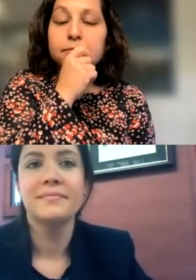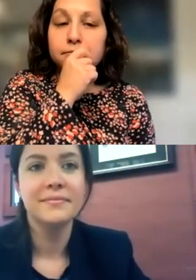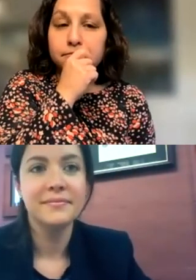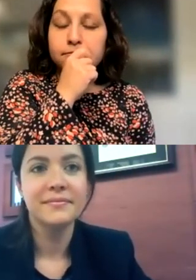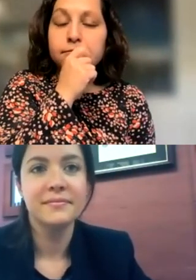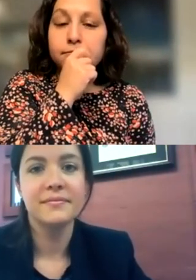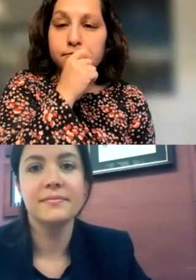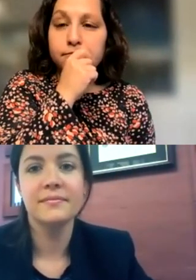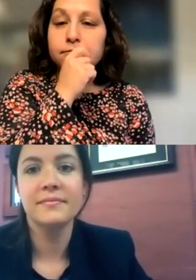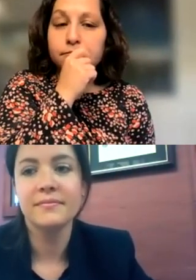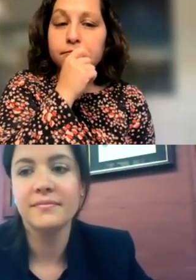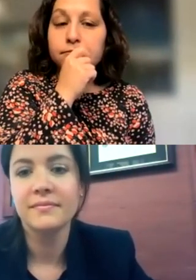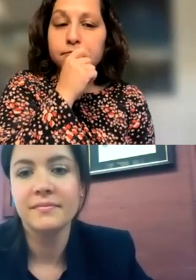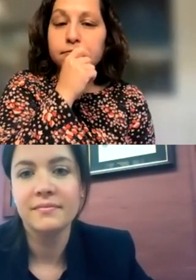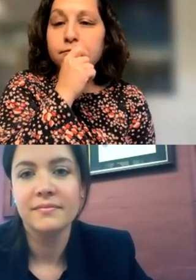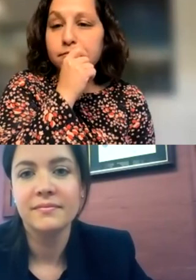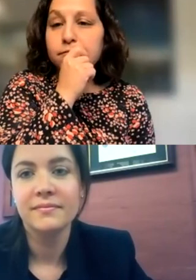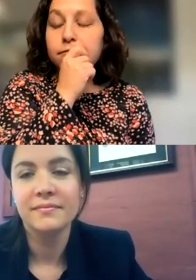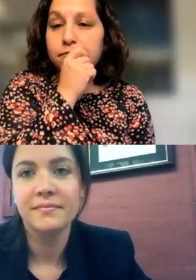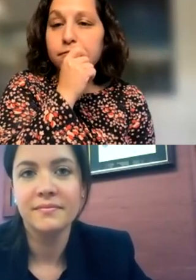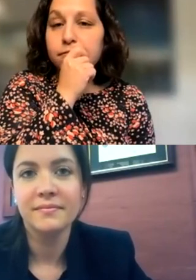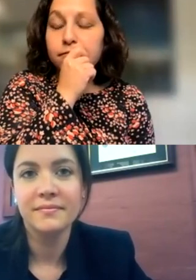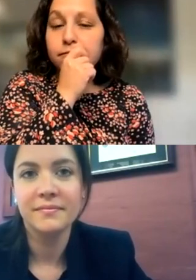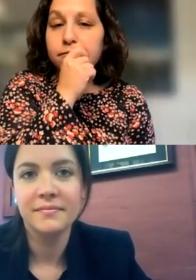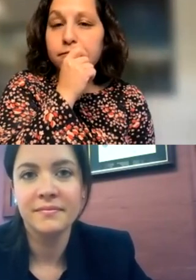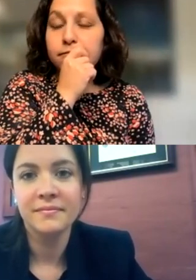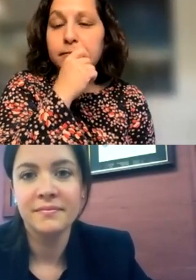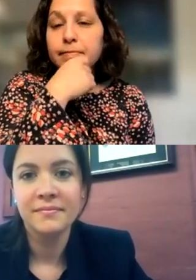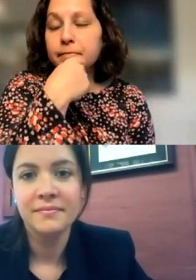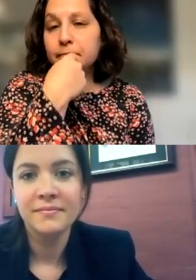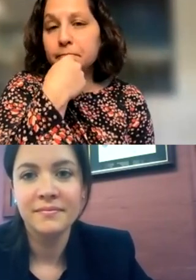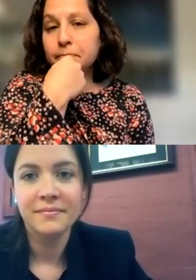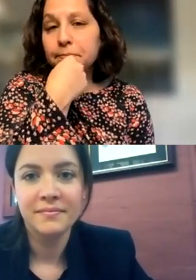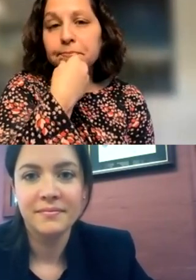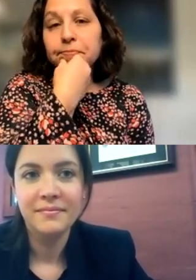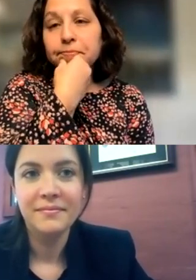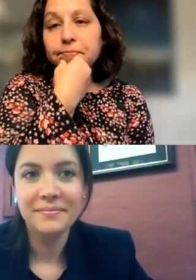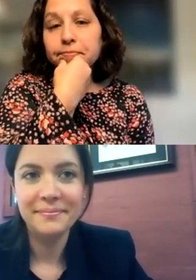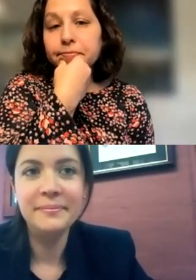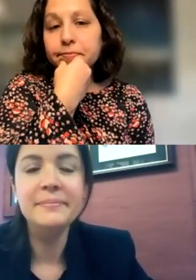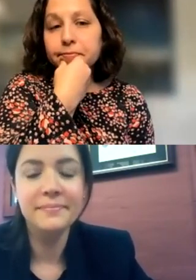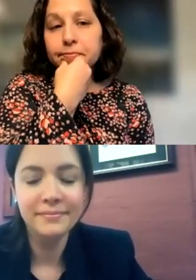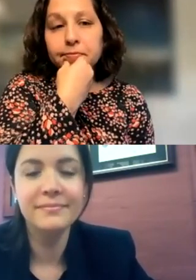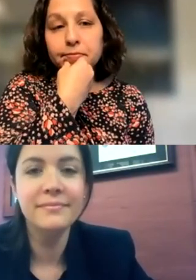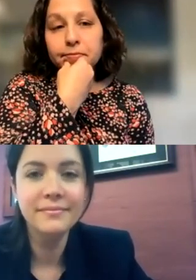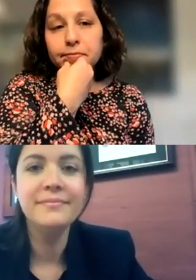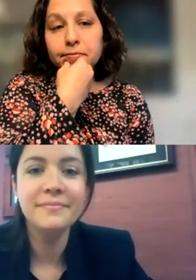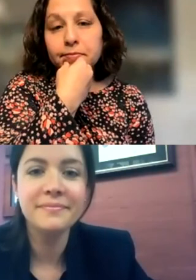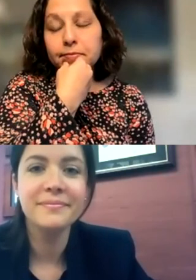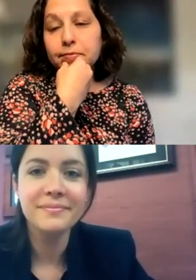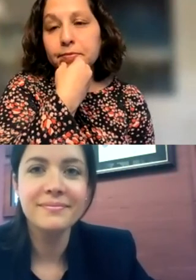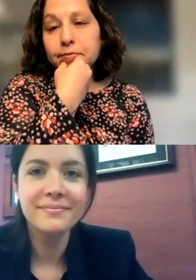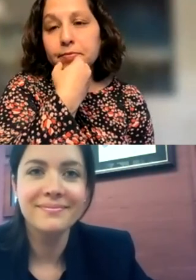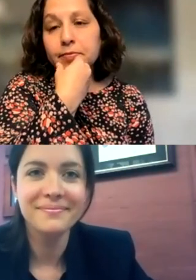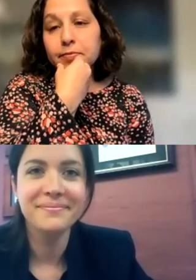on patients or my communication with patients. And I would say 99.9% of the time, this is